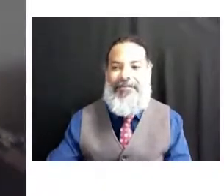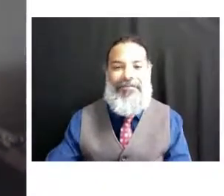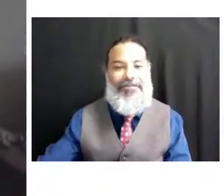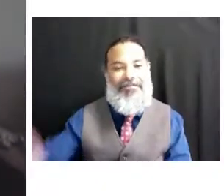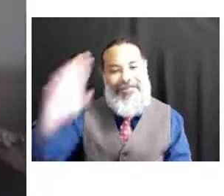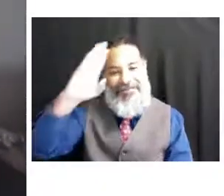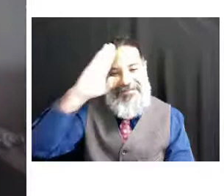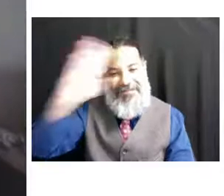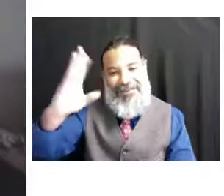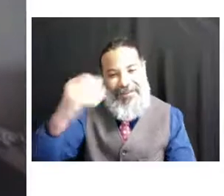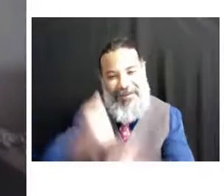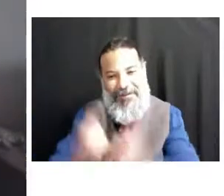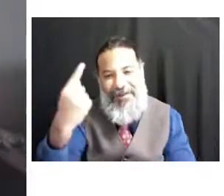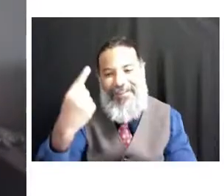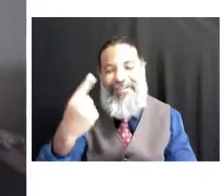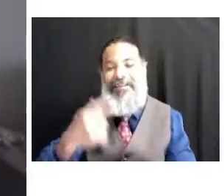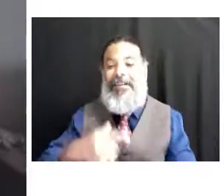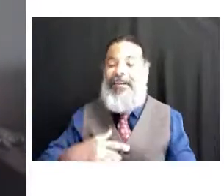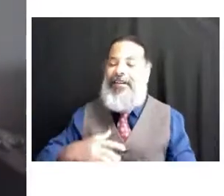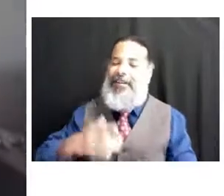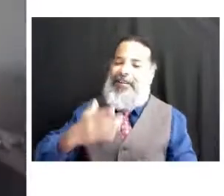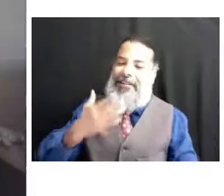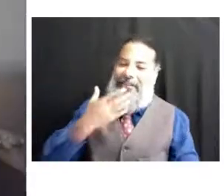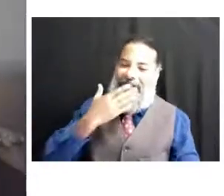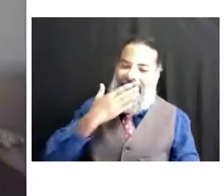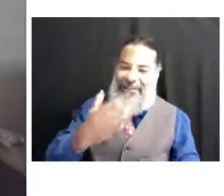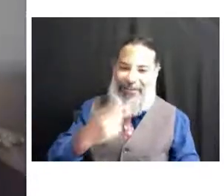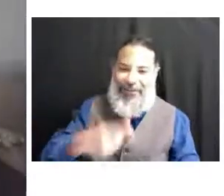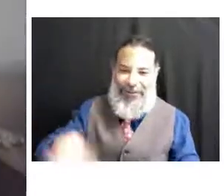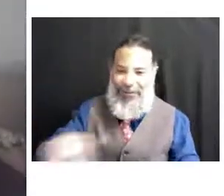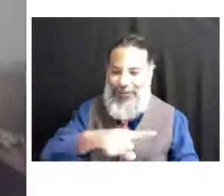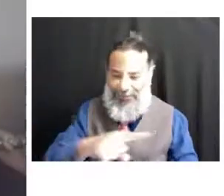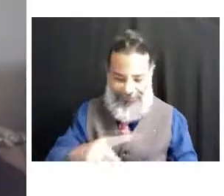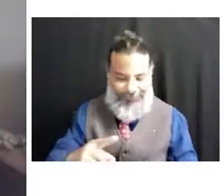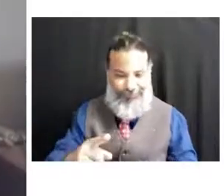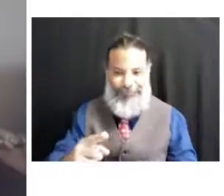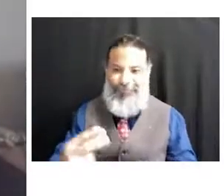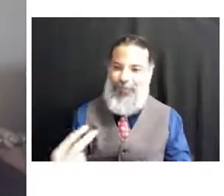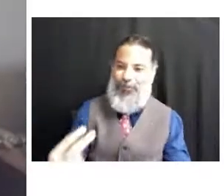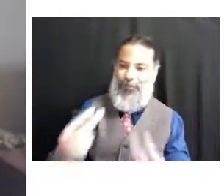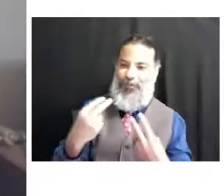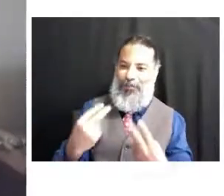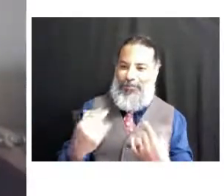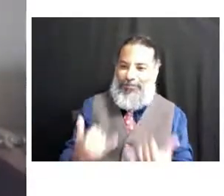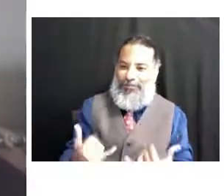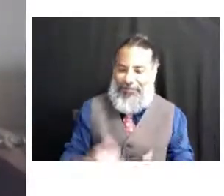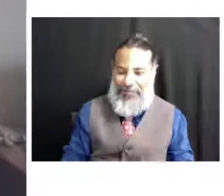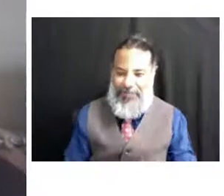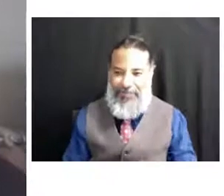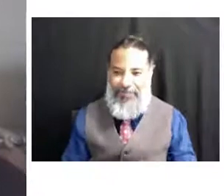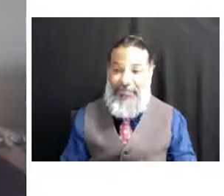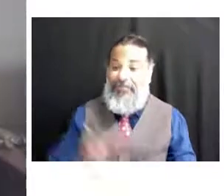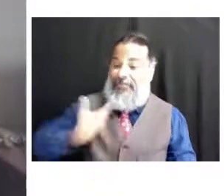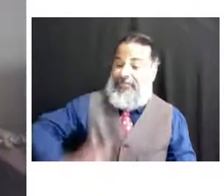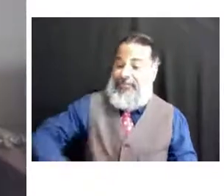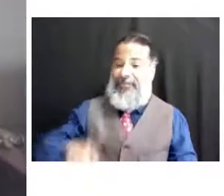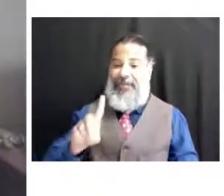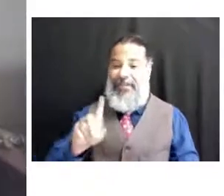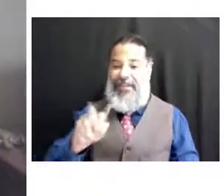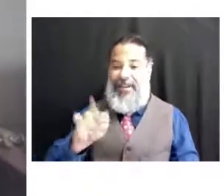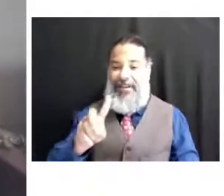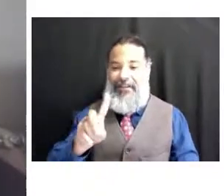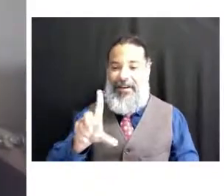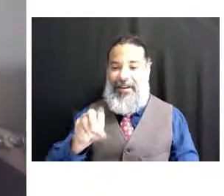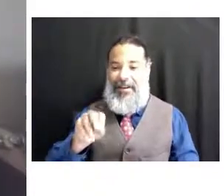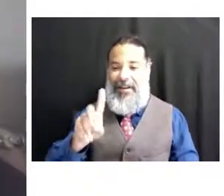Hello, everyone, and thank you so much for joining us here today. My name is David London,